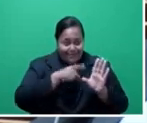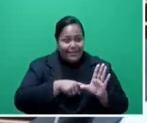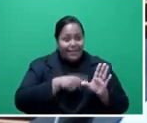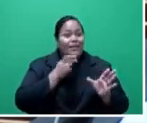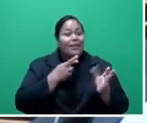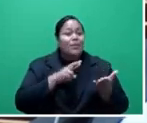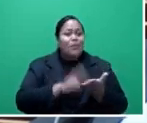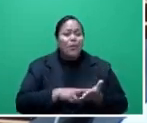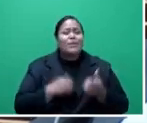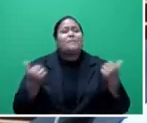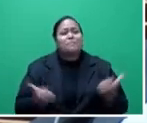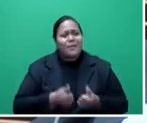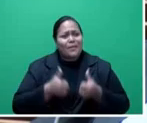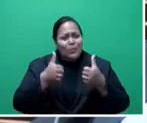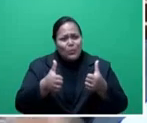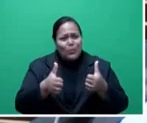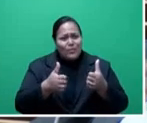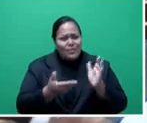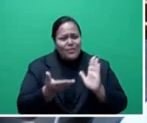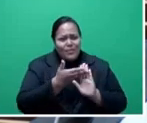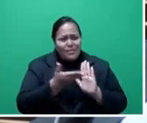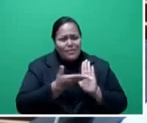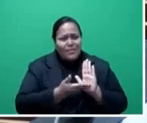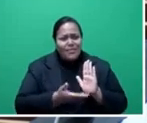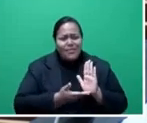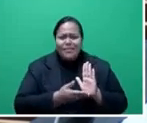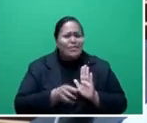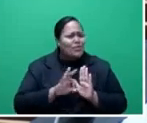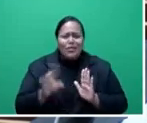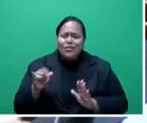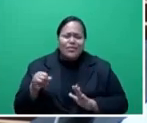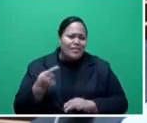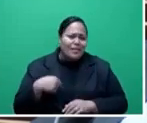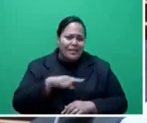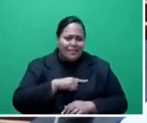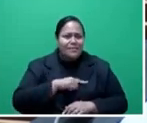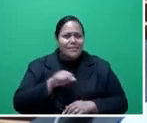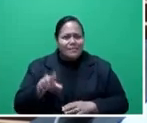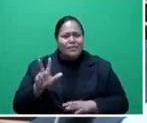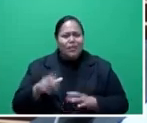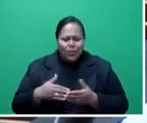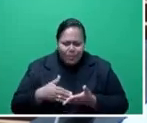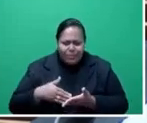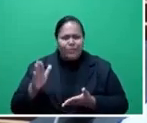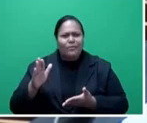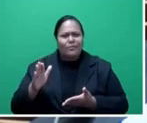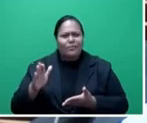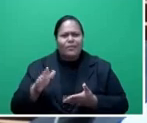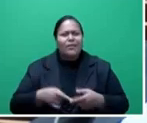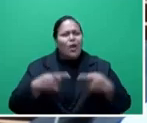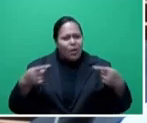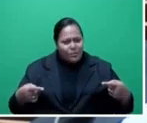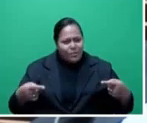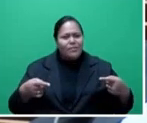much good stuff in here that it wasn't just this side of the house that signed off on it and said it was a good thing, it was the other side of the house.